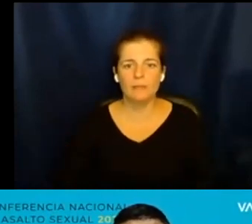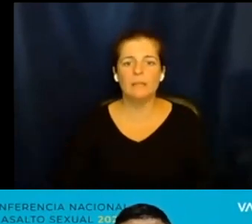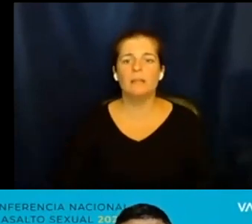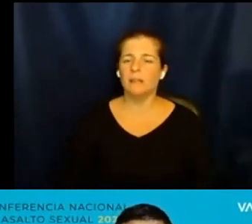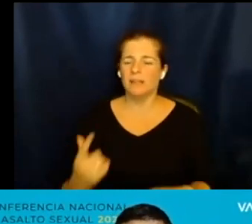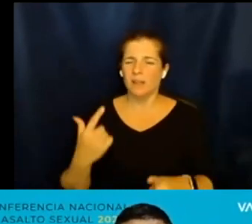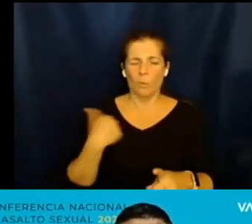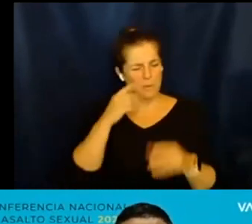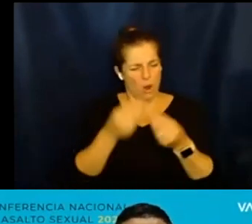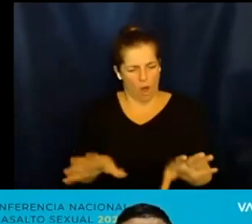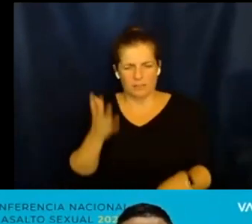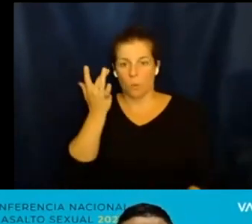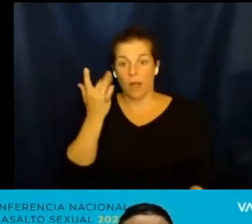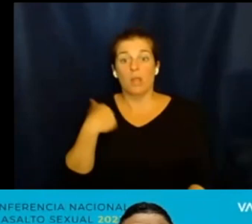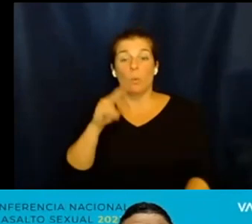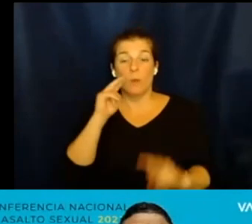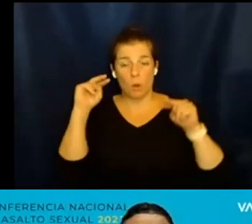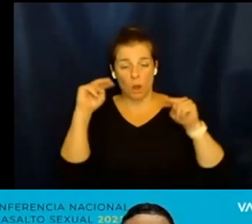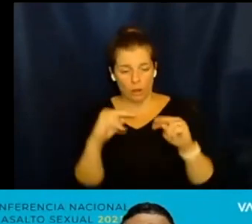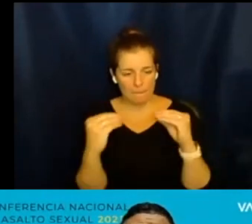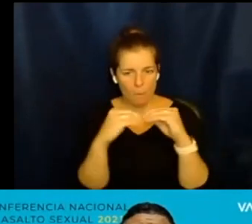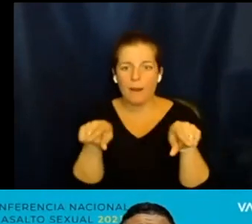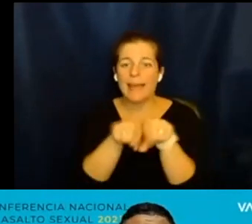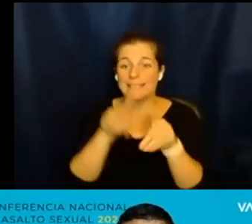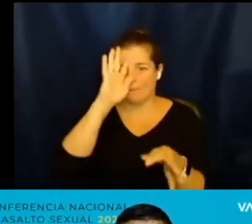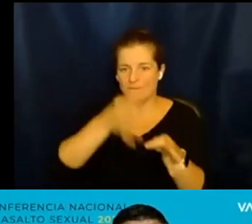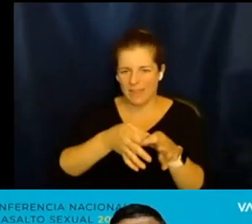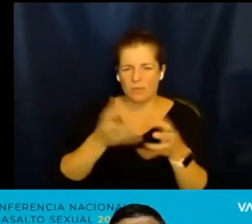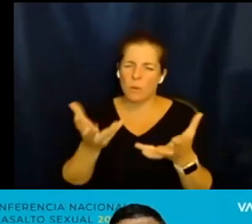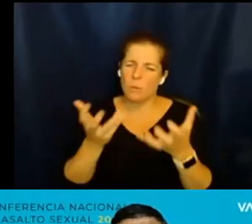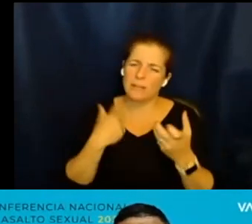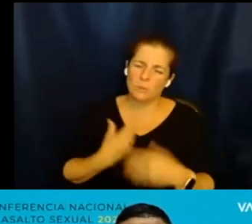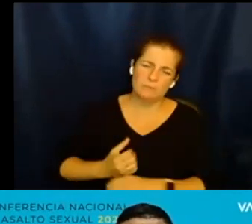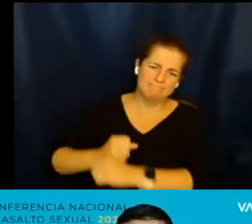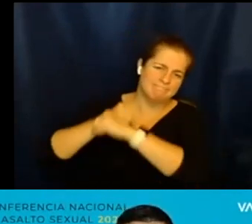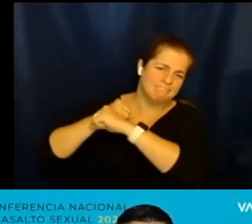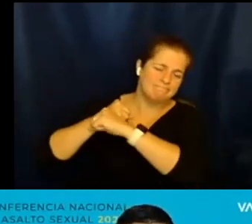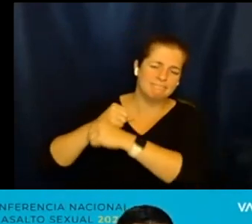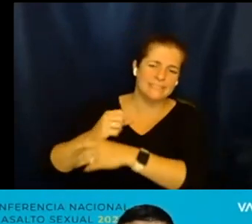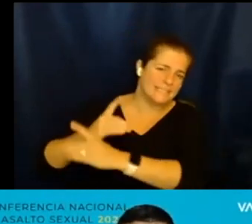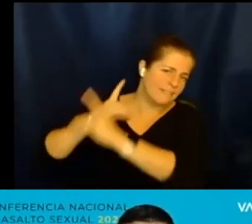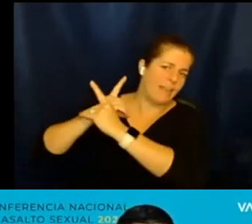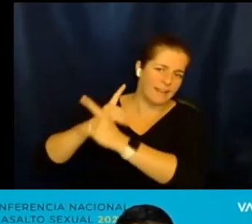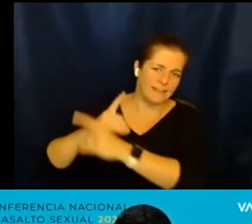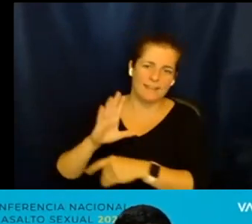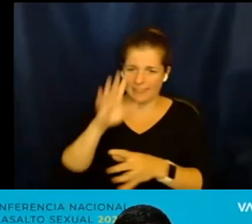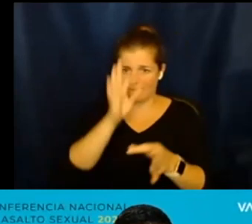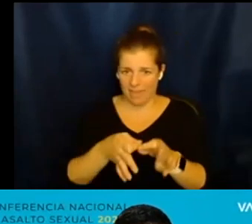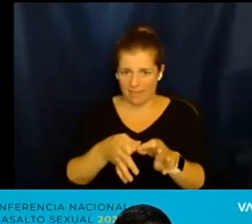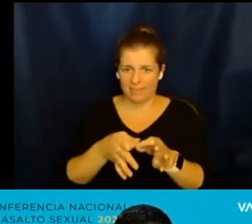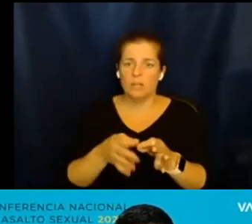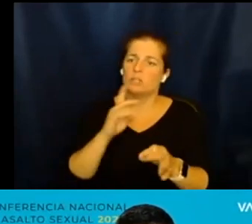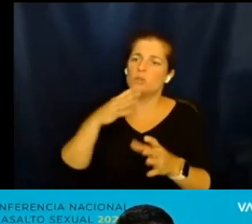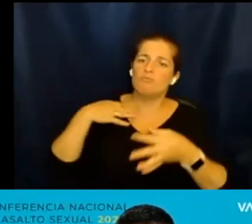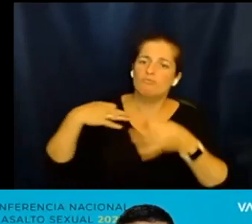in terms of defending our faith and in the intentionality of transmitting our points of view, our